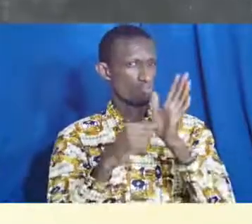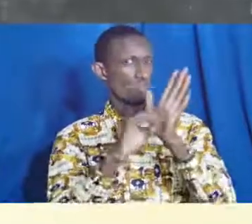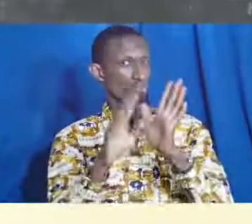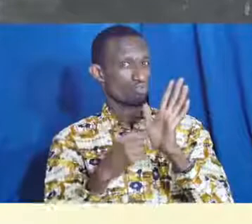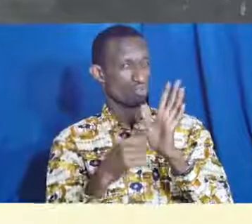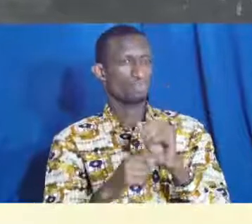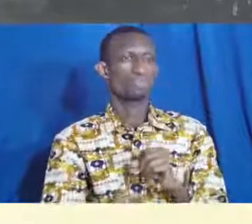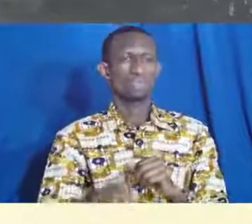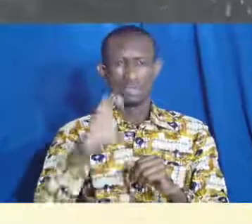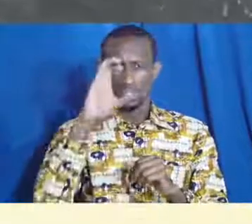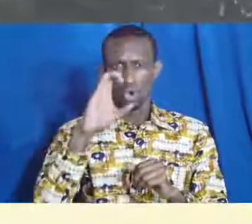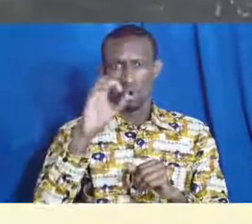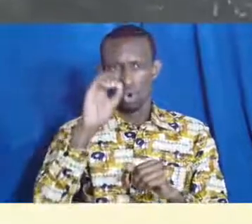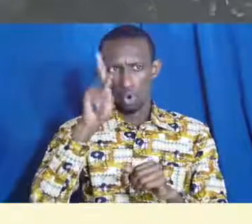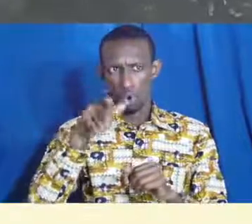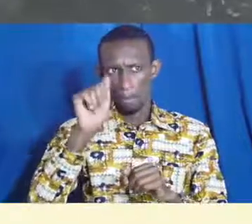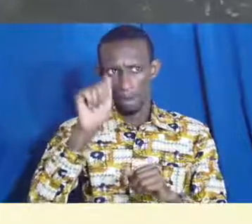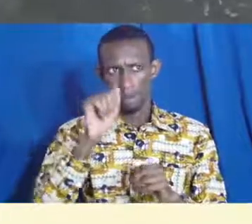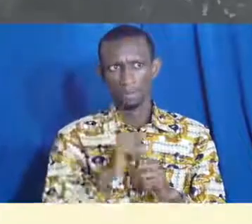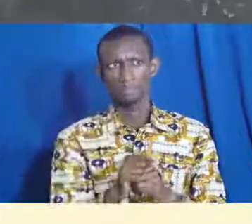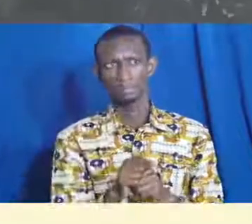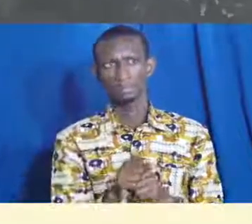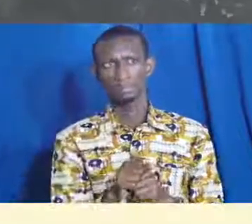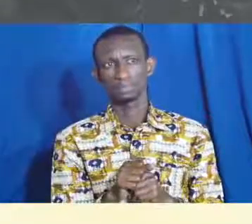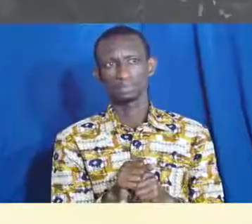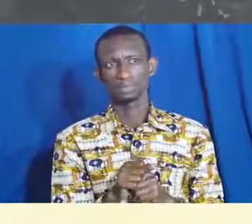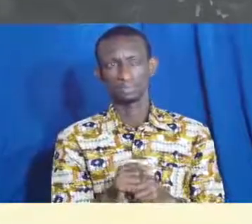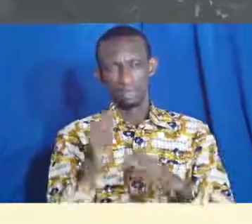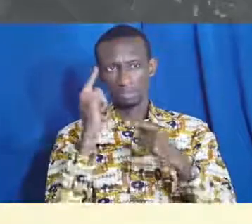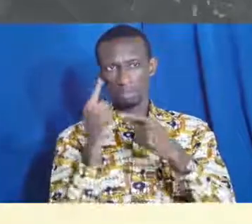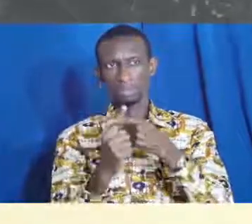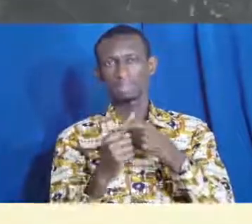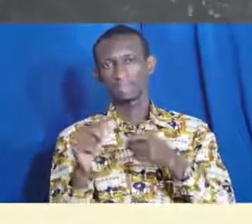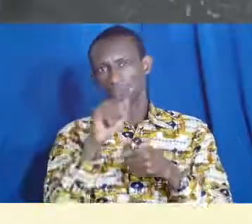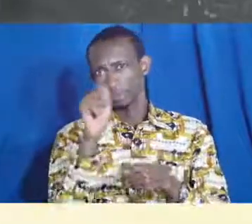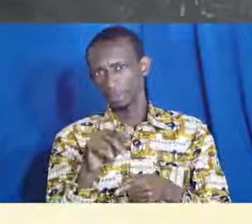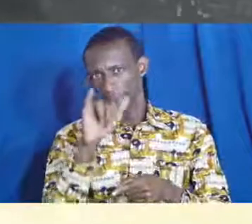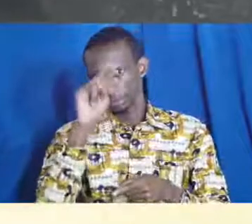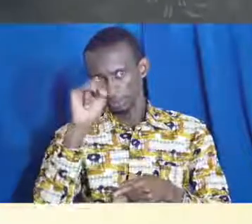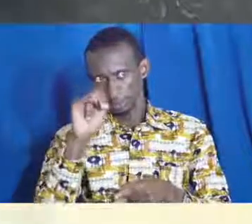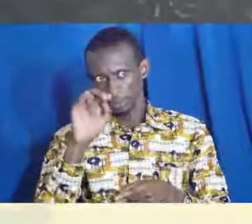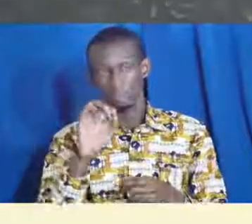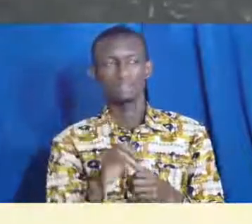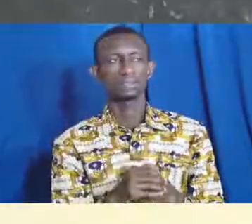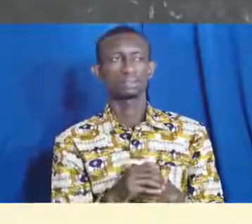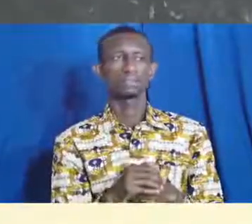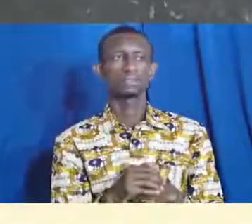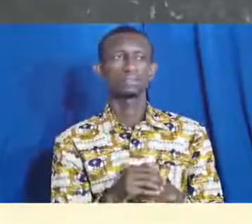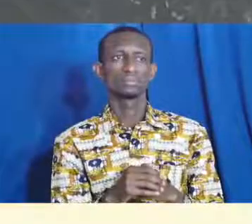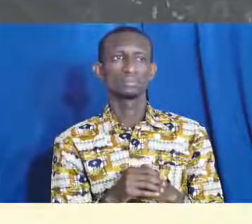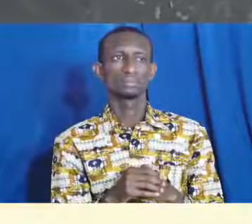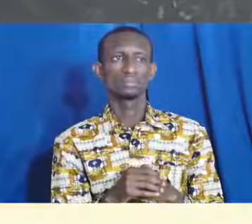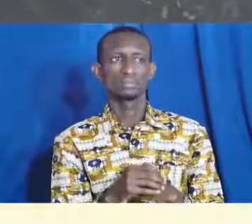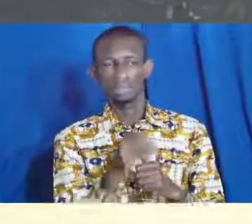copper sulfate, now you have copper plus zinc sulfate. That is an example I'm just giving.